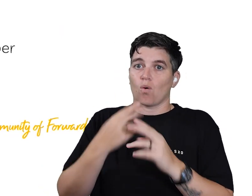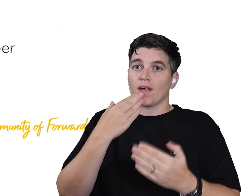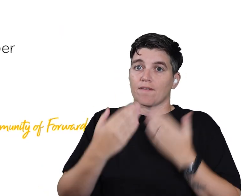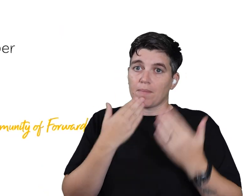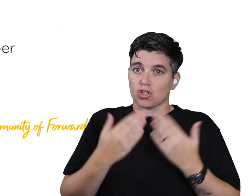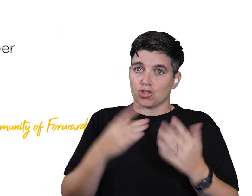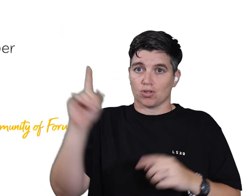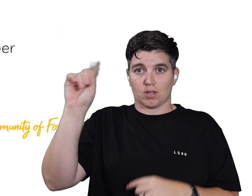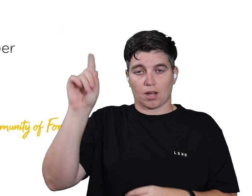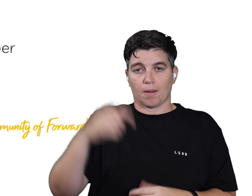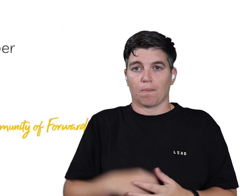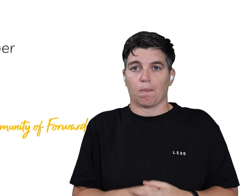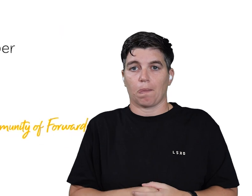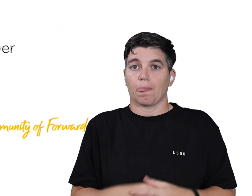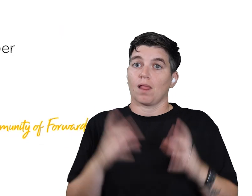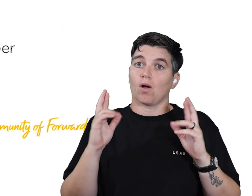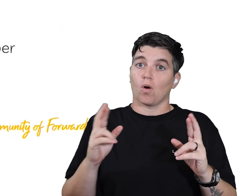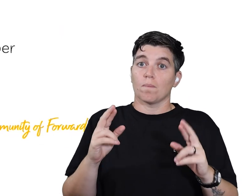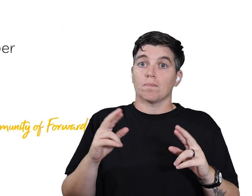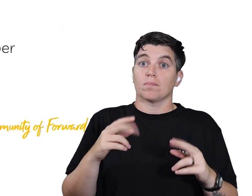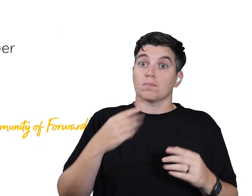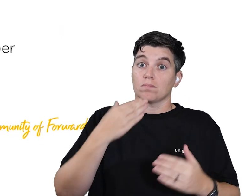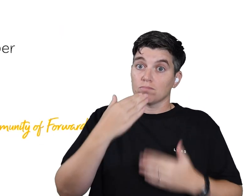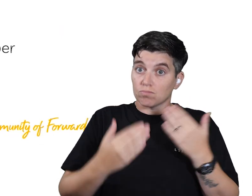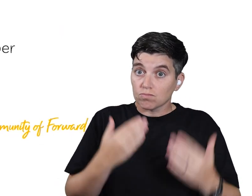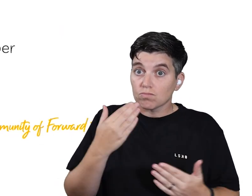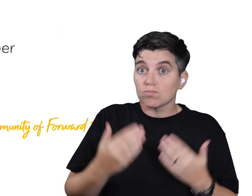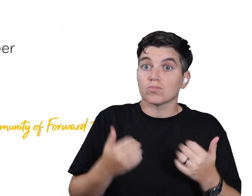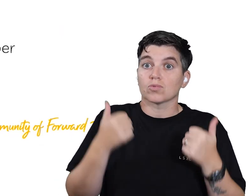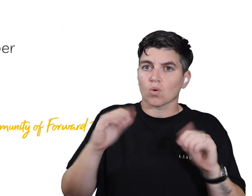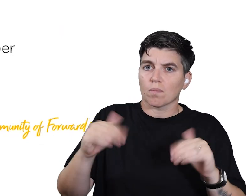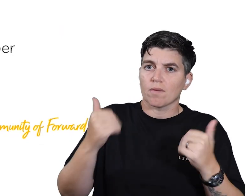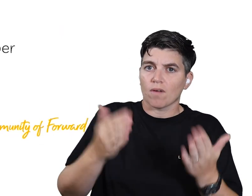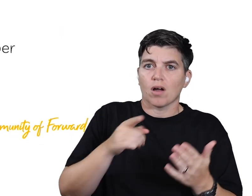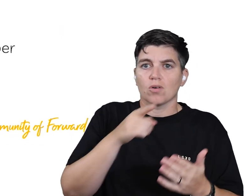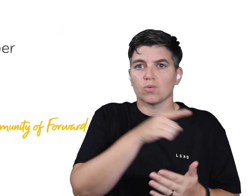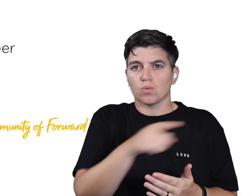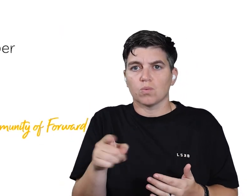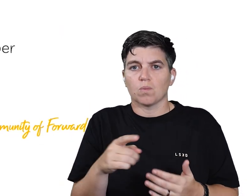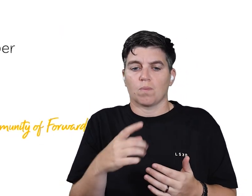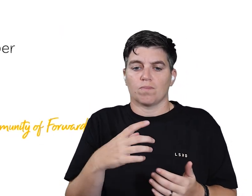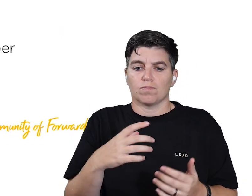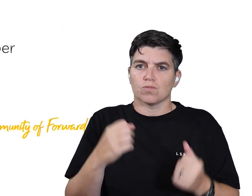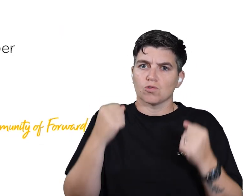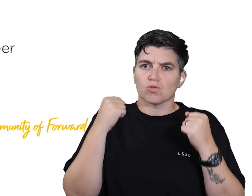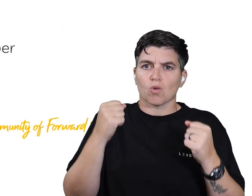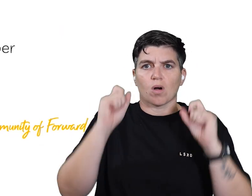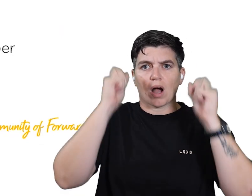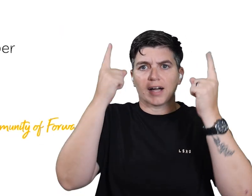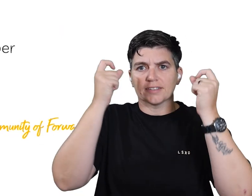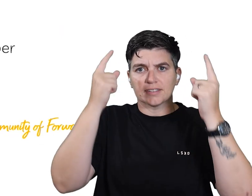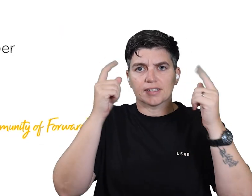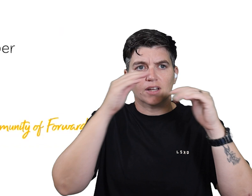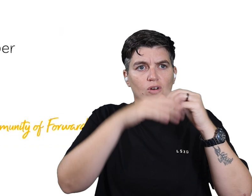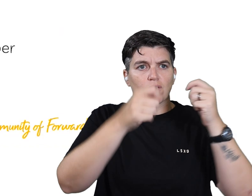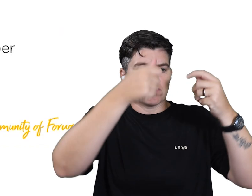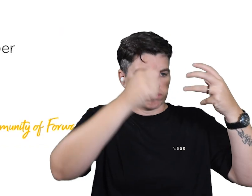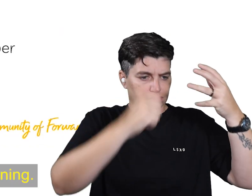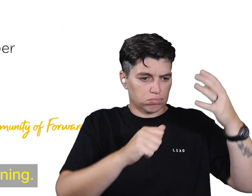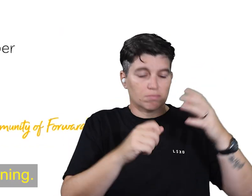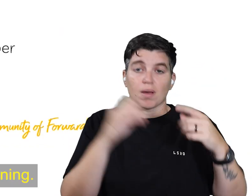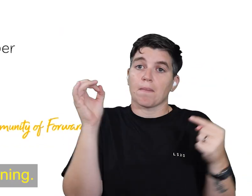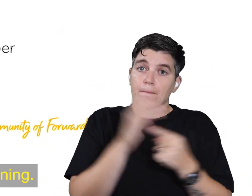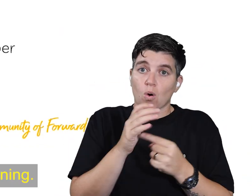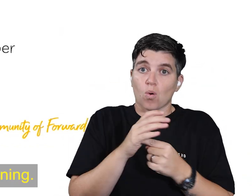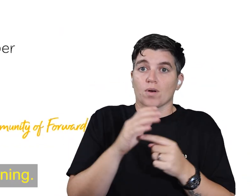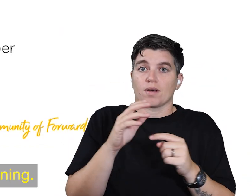today. We do hope that it was informative and that it was able to provide you with a strong outline of some of the really key